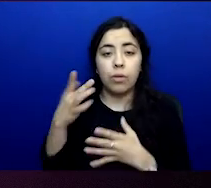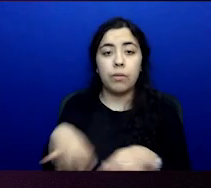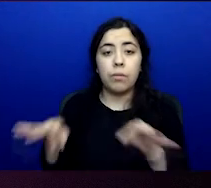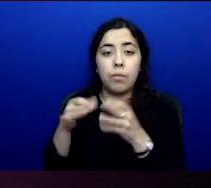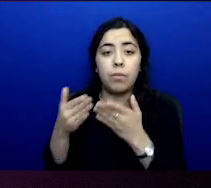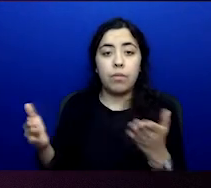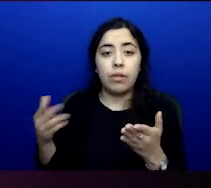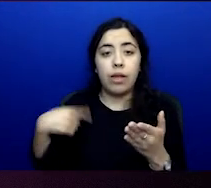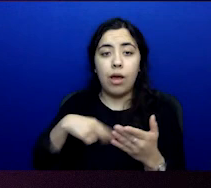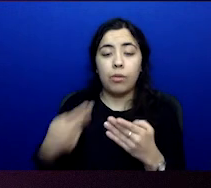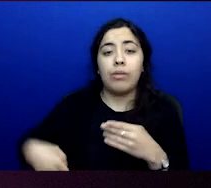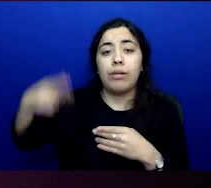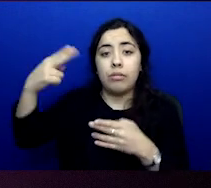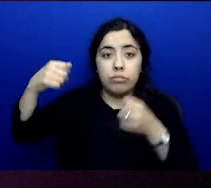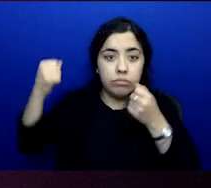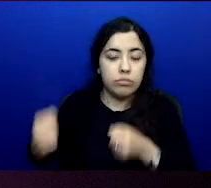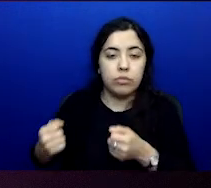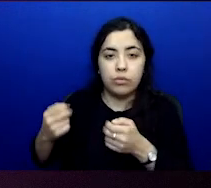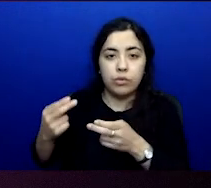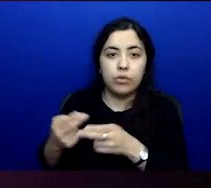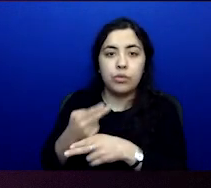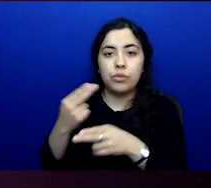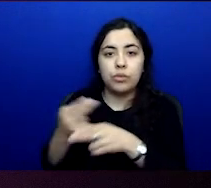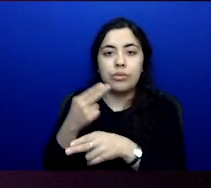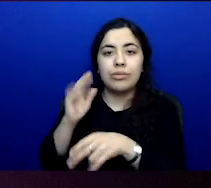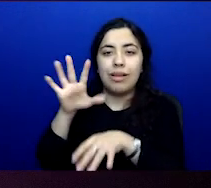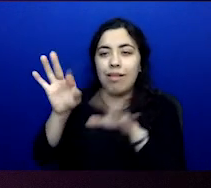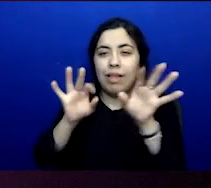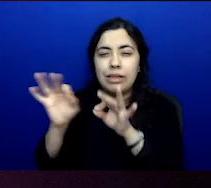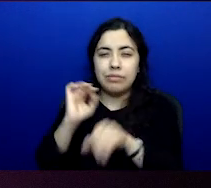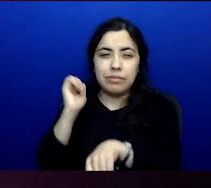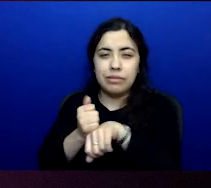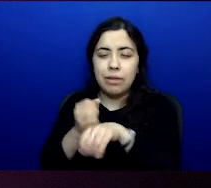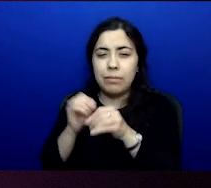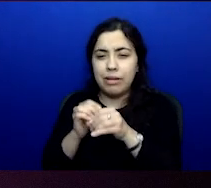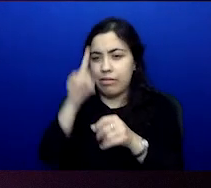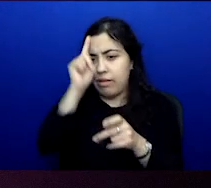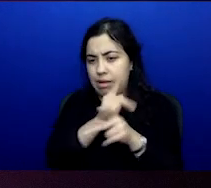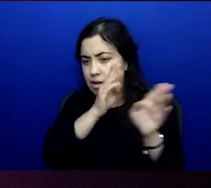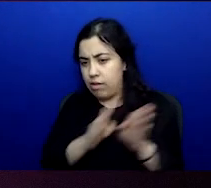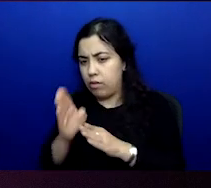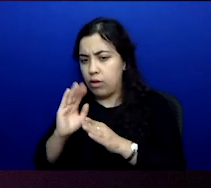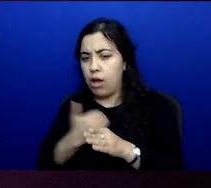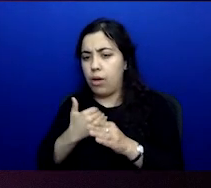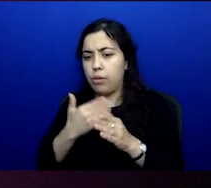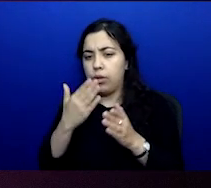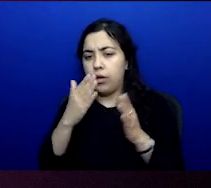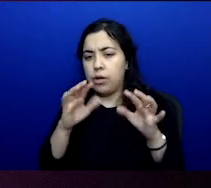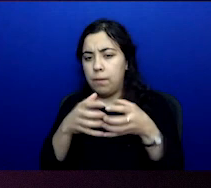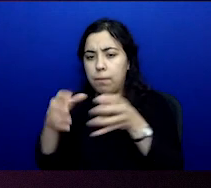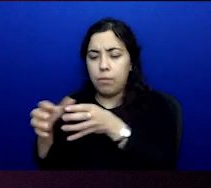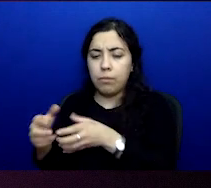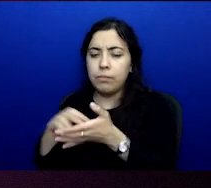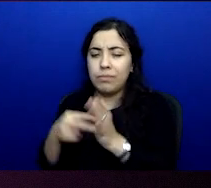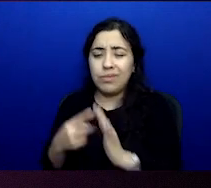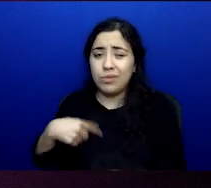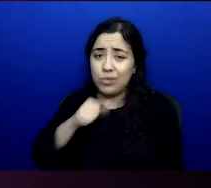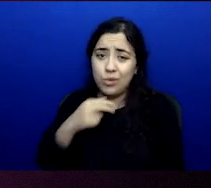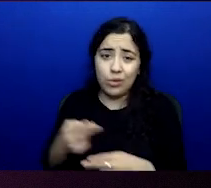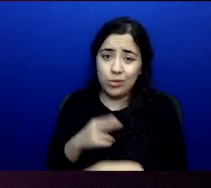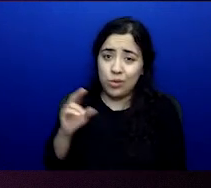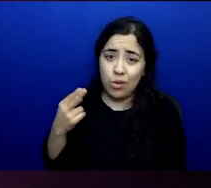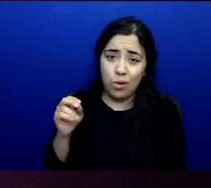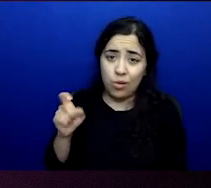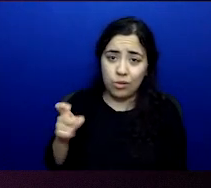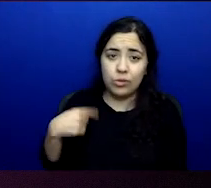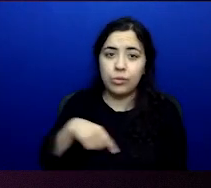we heavily utilize the selector setup in updating even just the calculations of the component itself. So in other words, we don't use hooks,